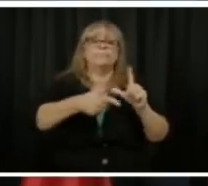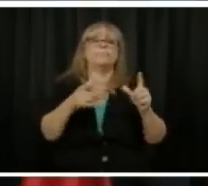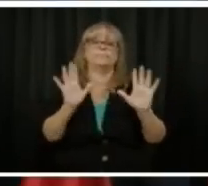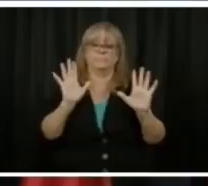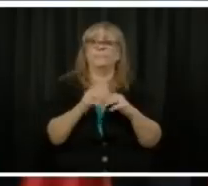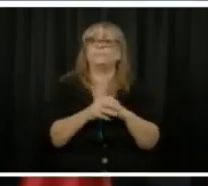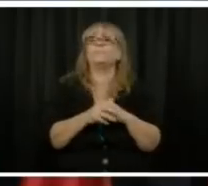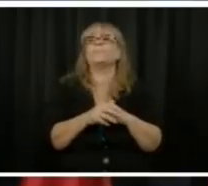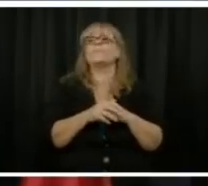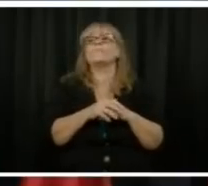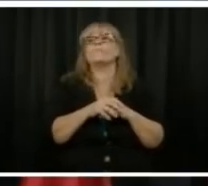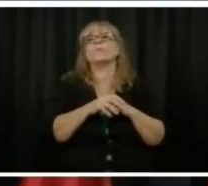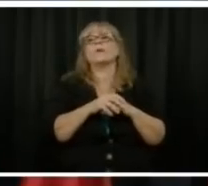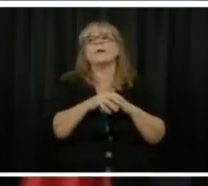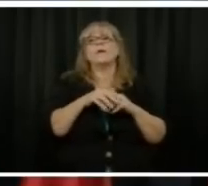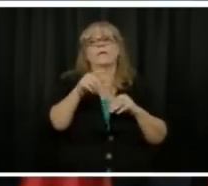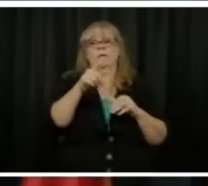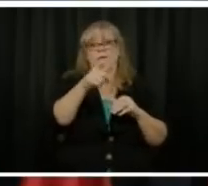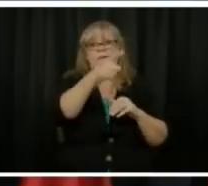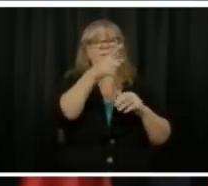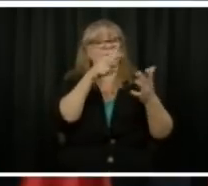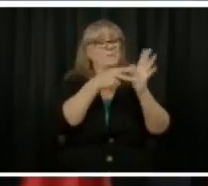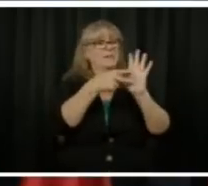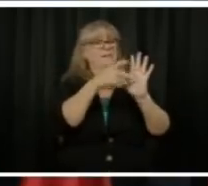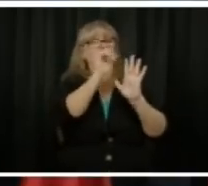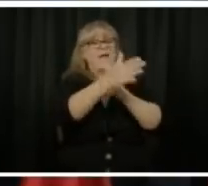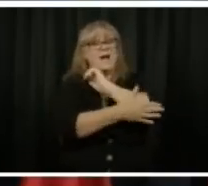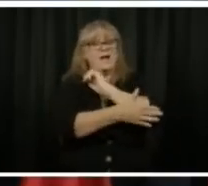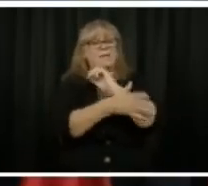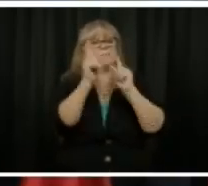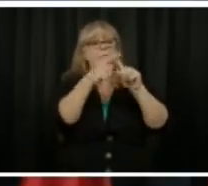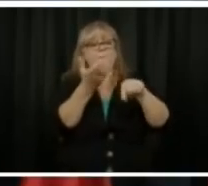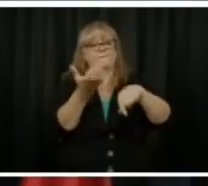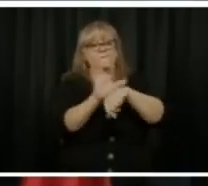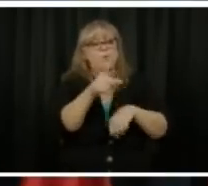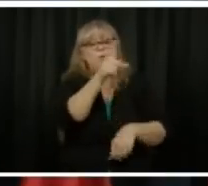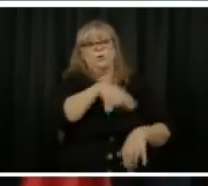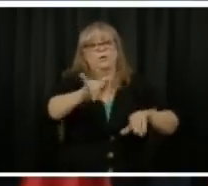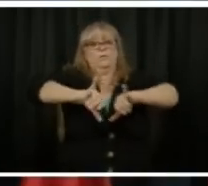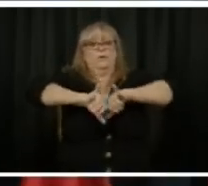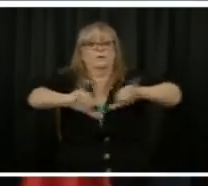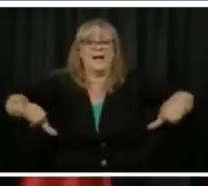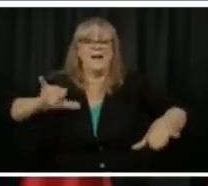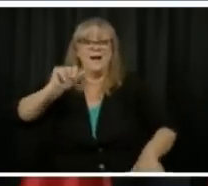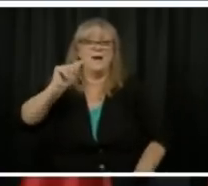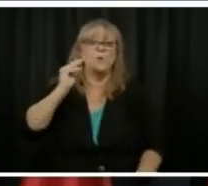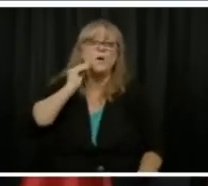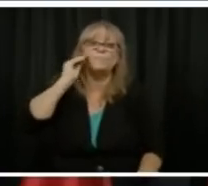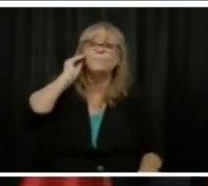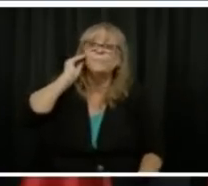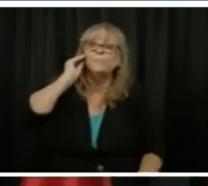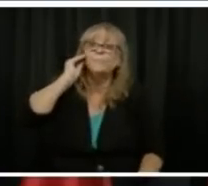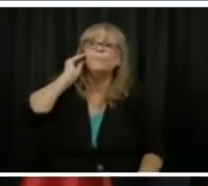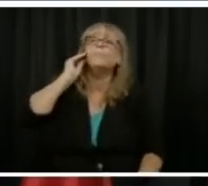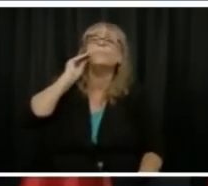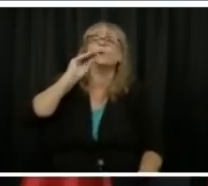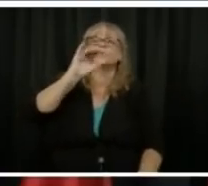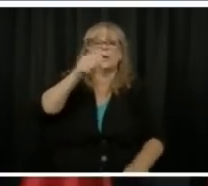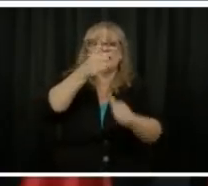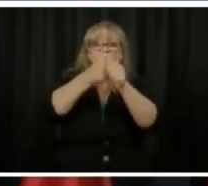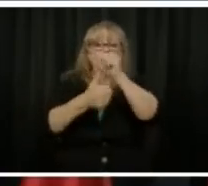social distancing, like the governor talked about, increased testing and contact tracing, enforcement of